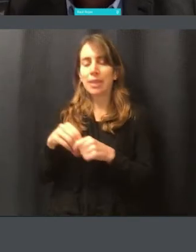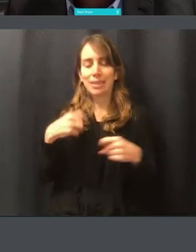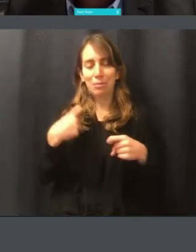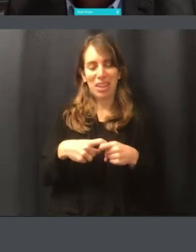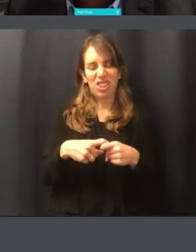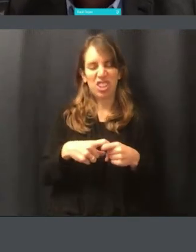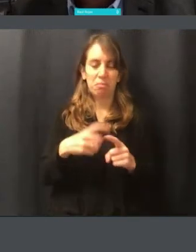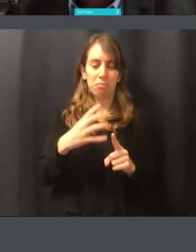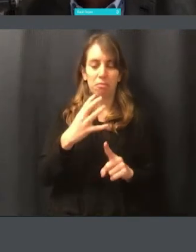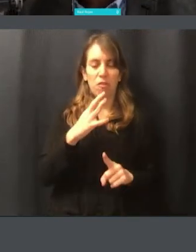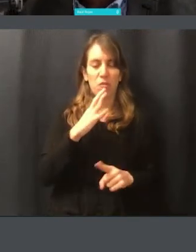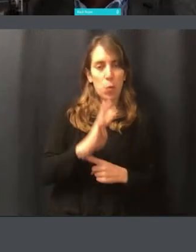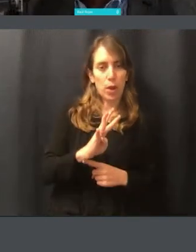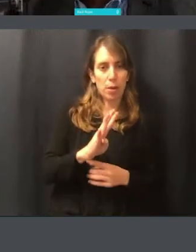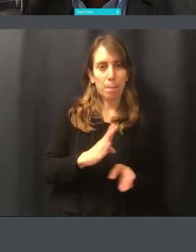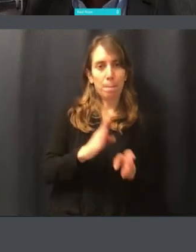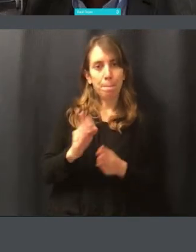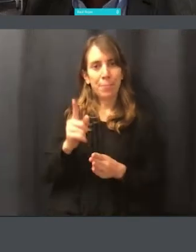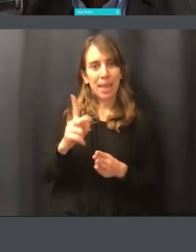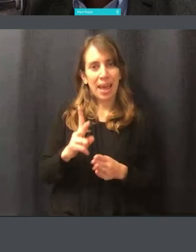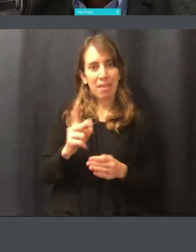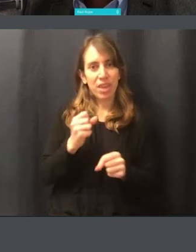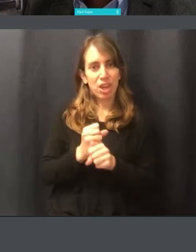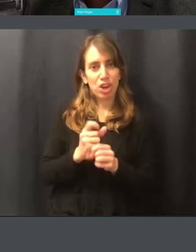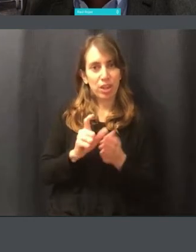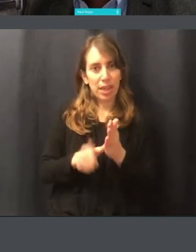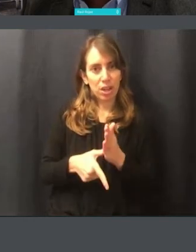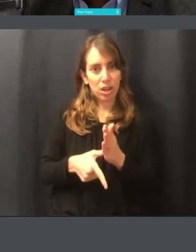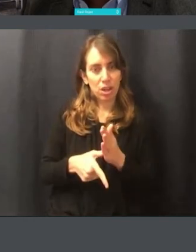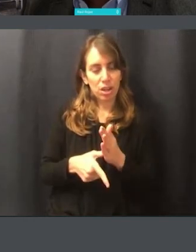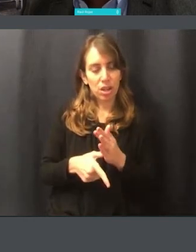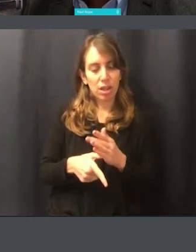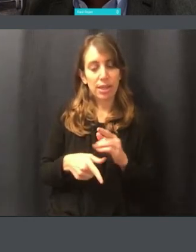later. The